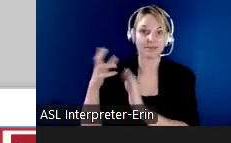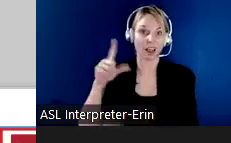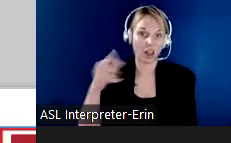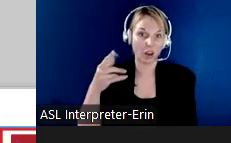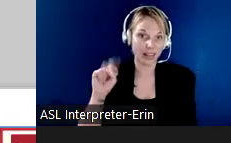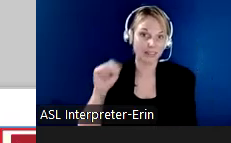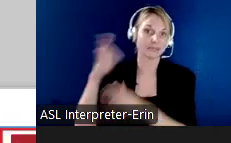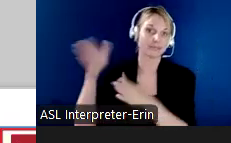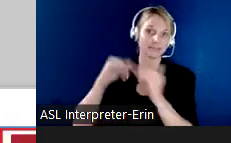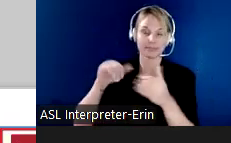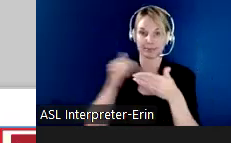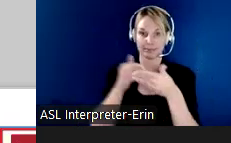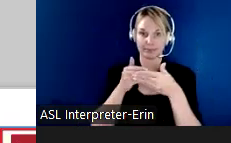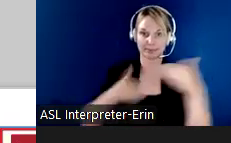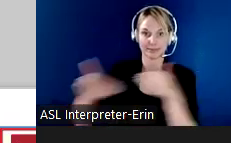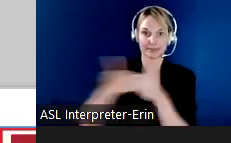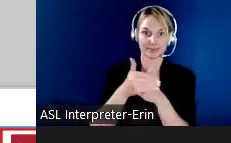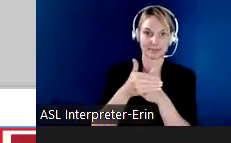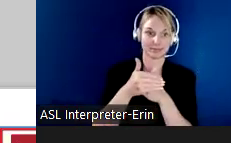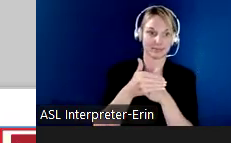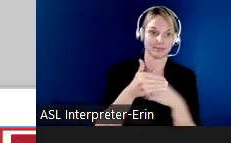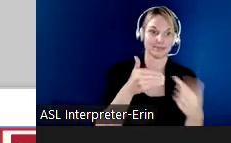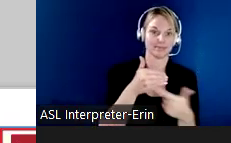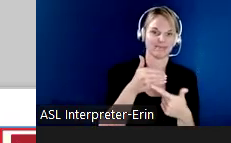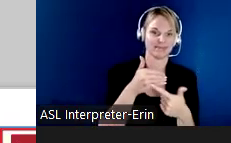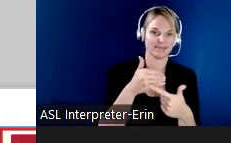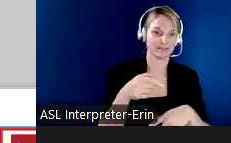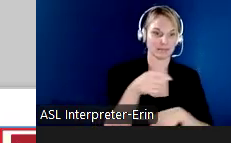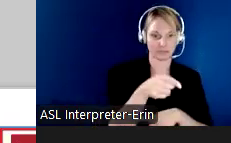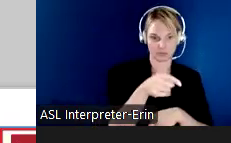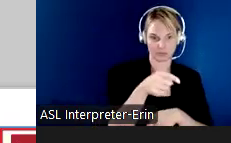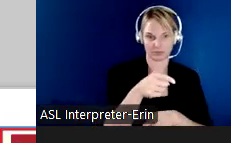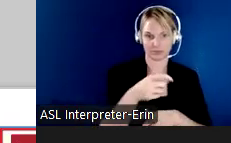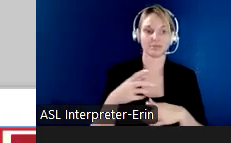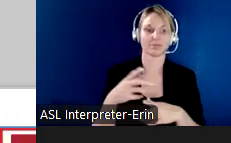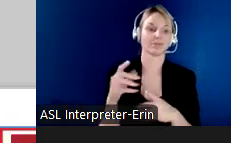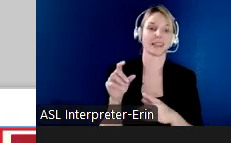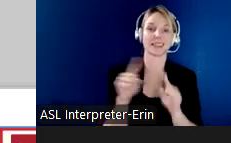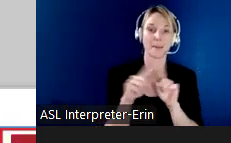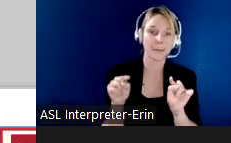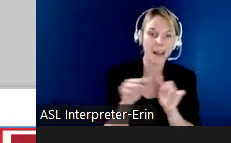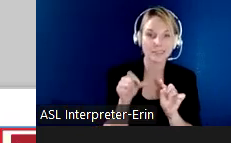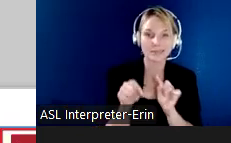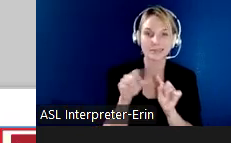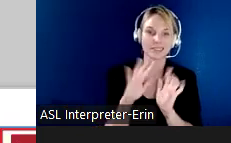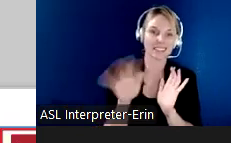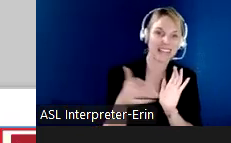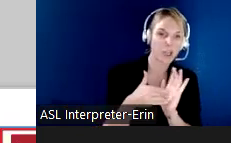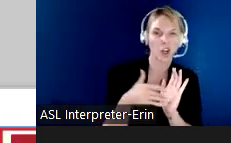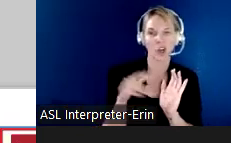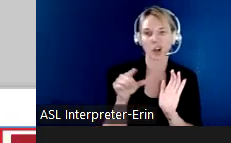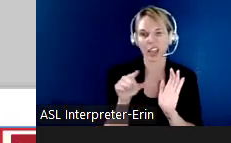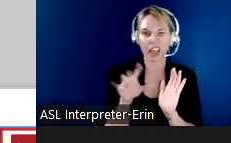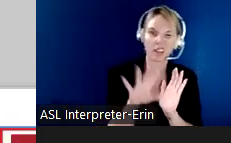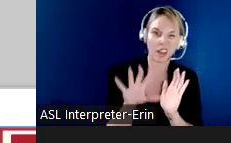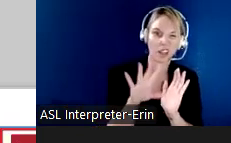another page. And on that next page, you will see that there is a button in kind of the center left of your screen that says